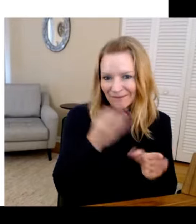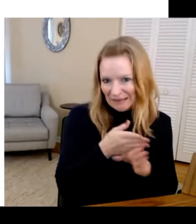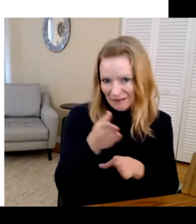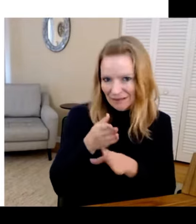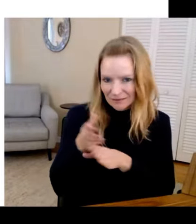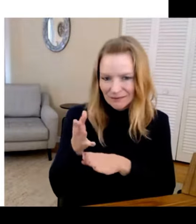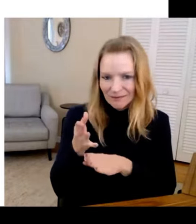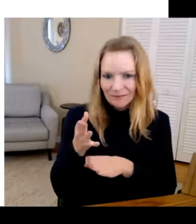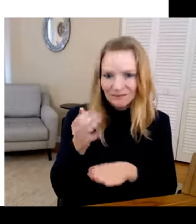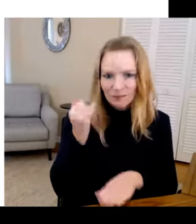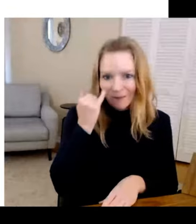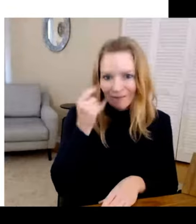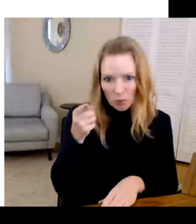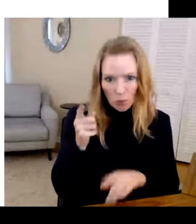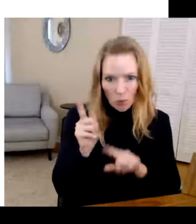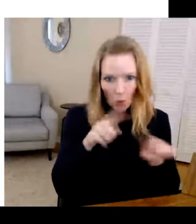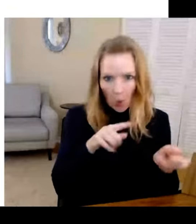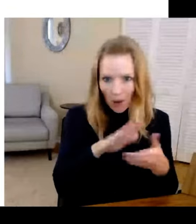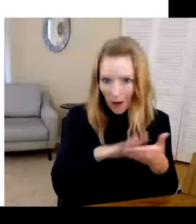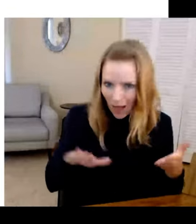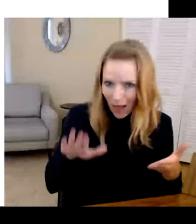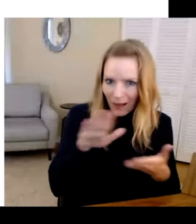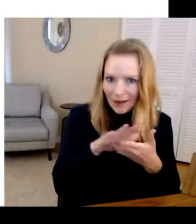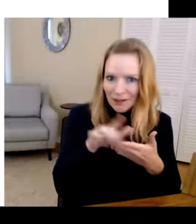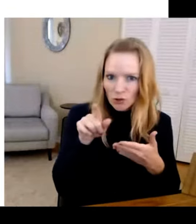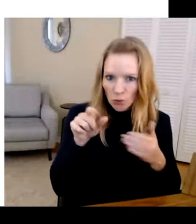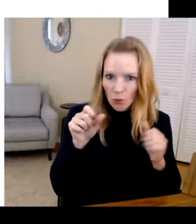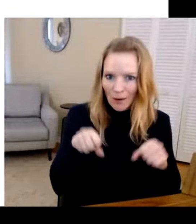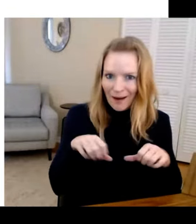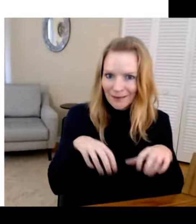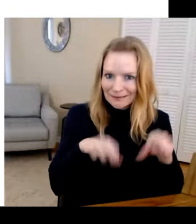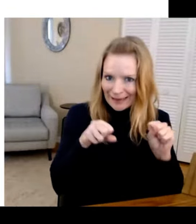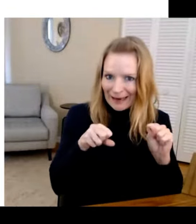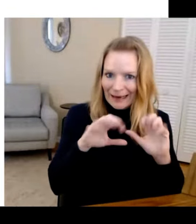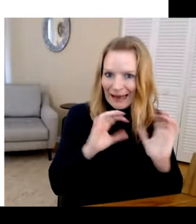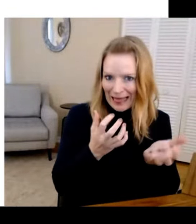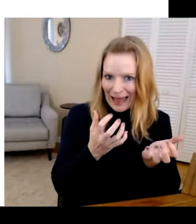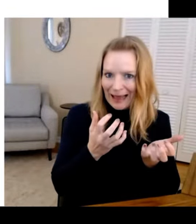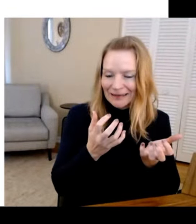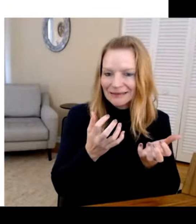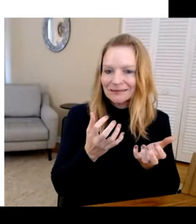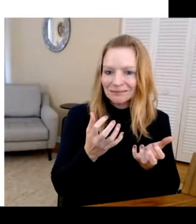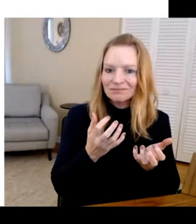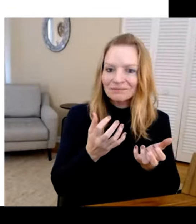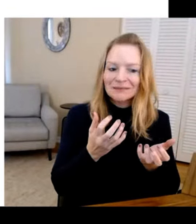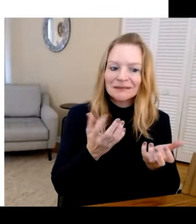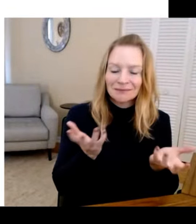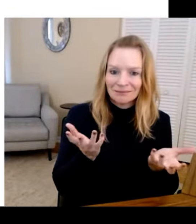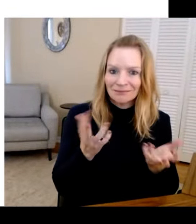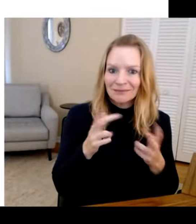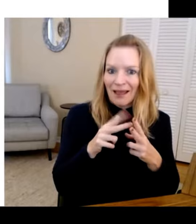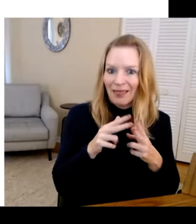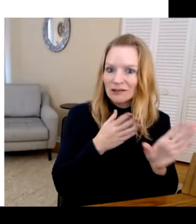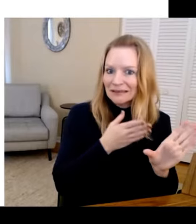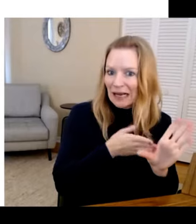There are two main fields. If you go to college and you can take a class,